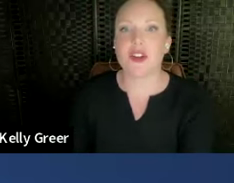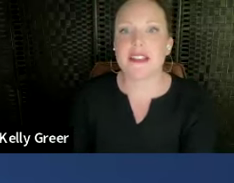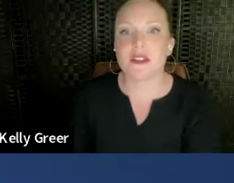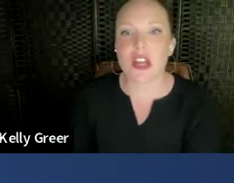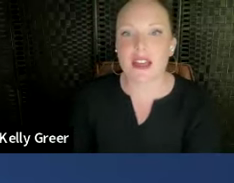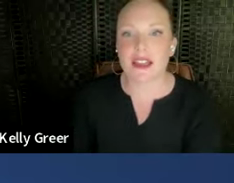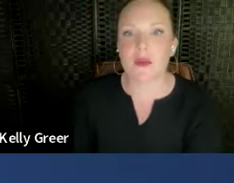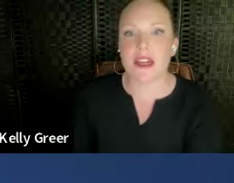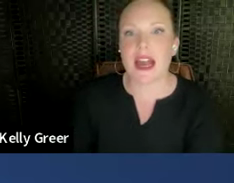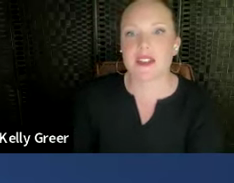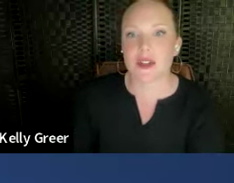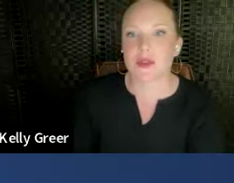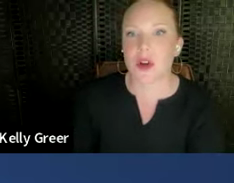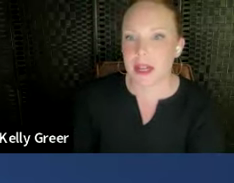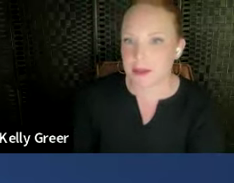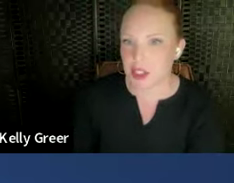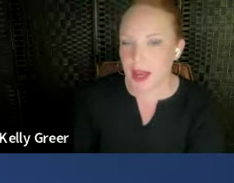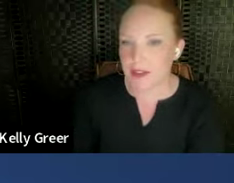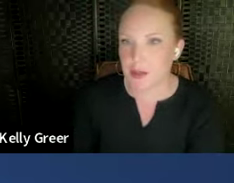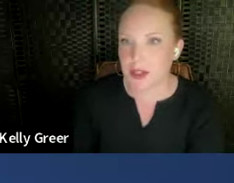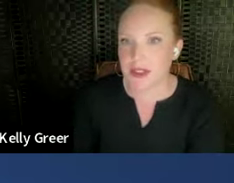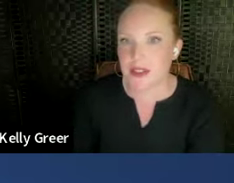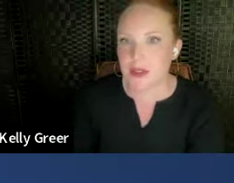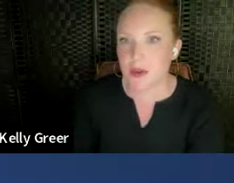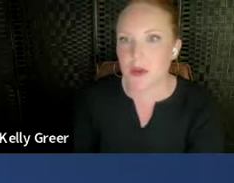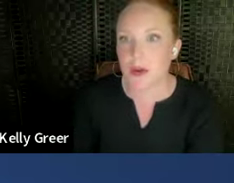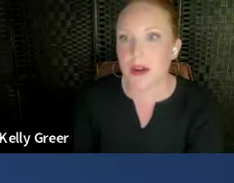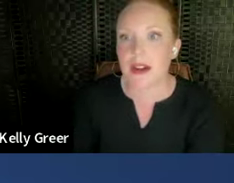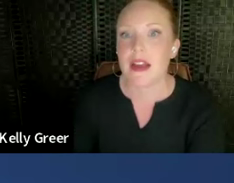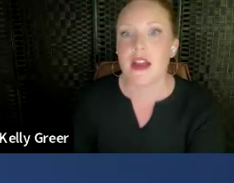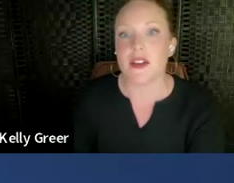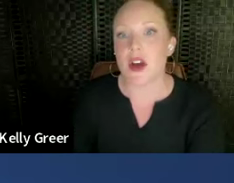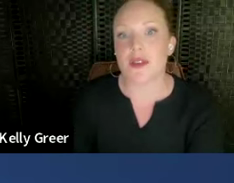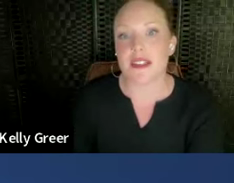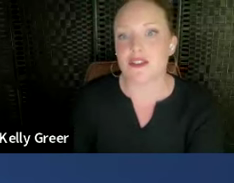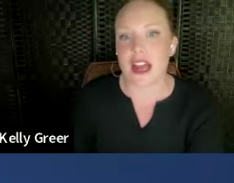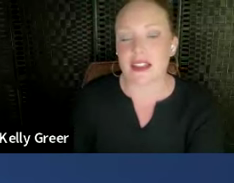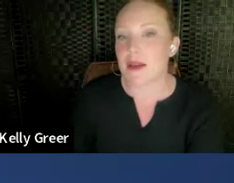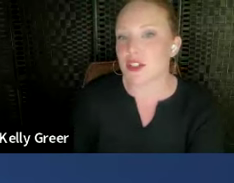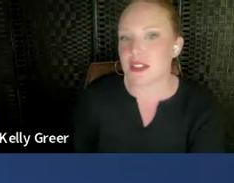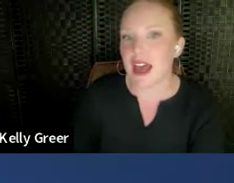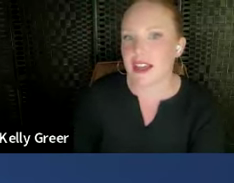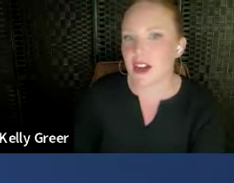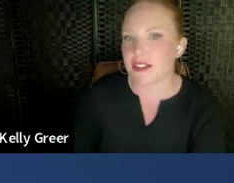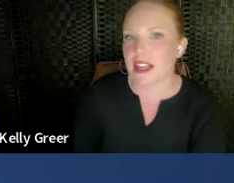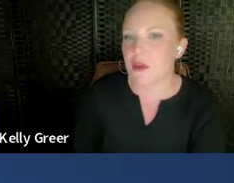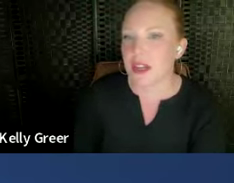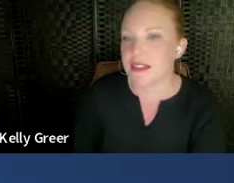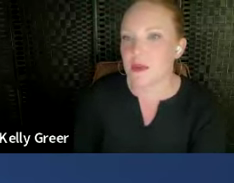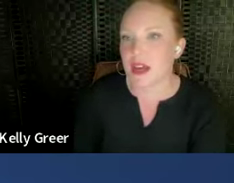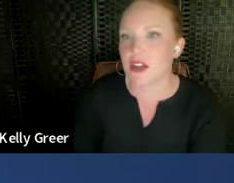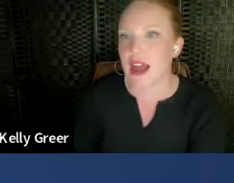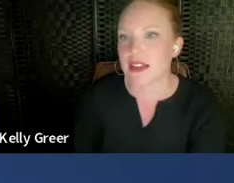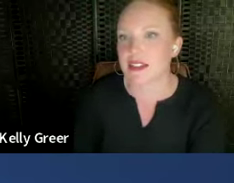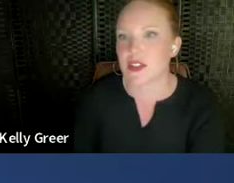Perfect. Great. So Jacqueline, I wanted to ask you, growing up, did you have interpreters in school, or No, this is Jacqueline. I was just, yeah, Karen saying,